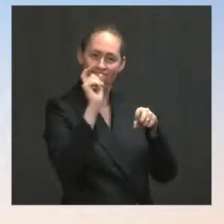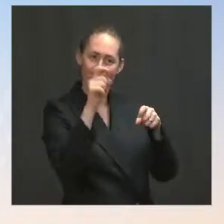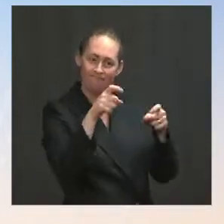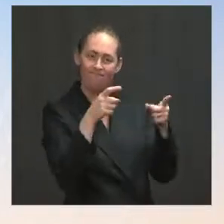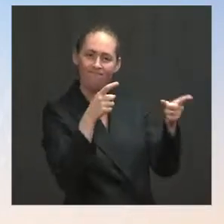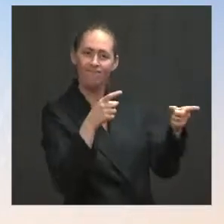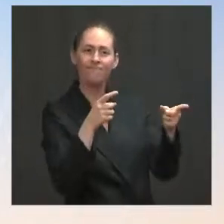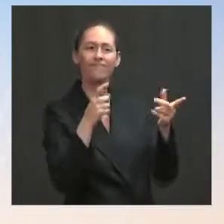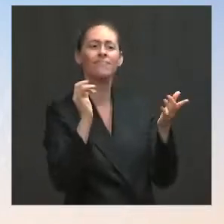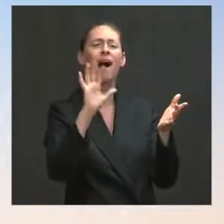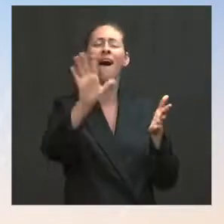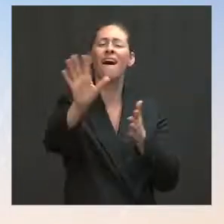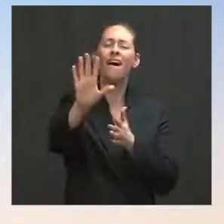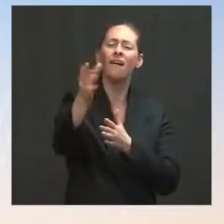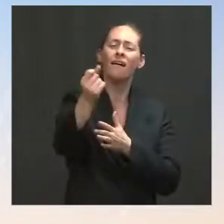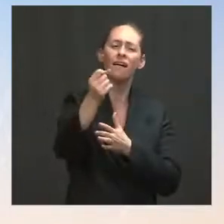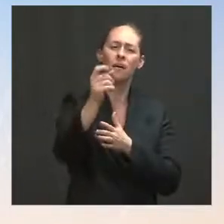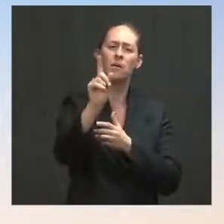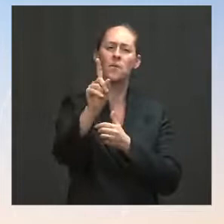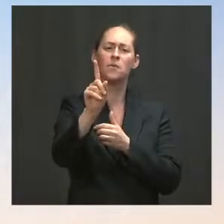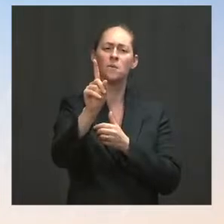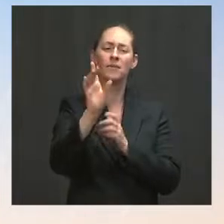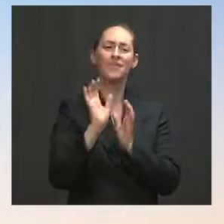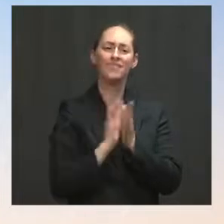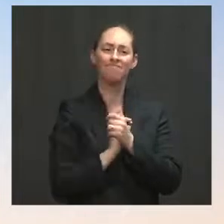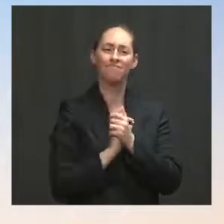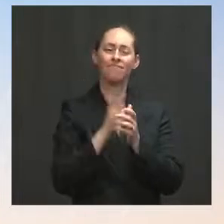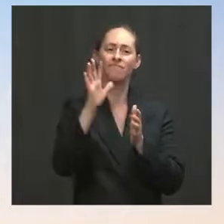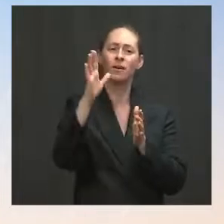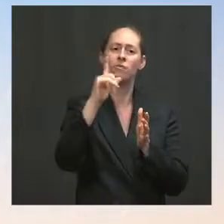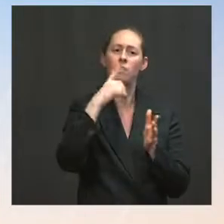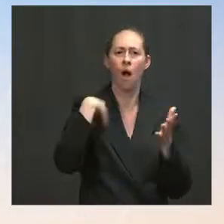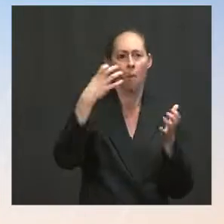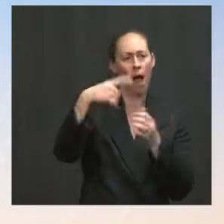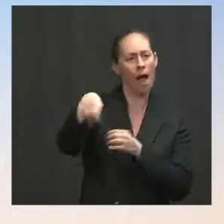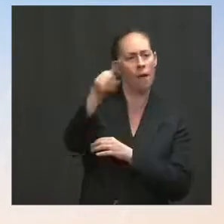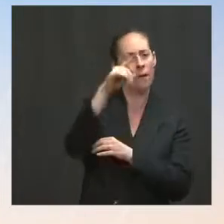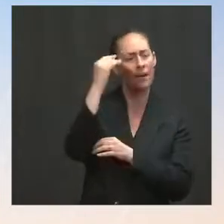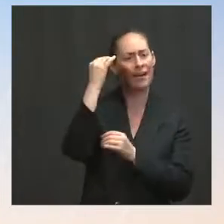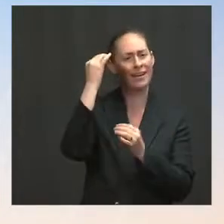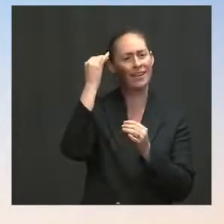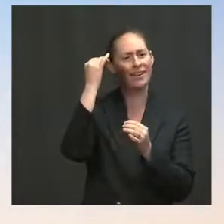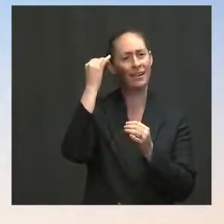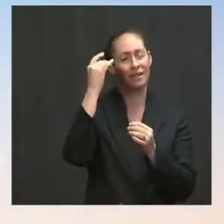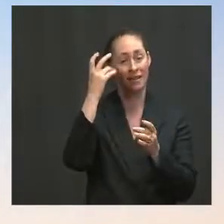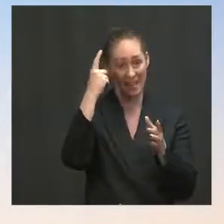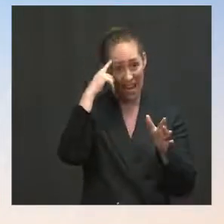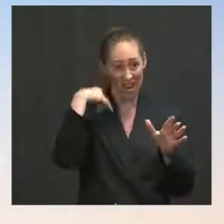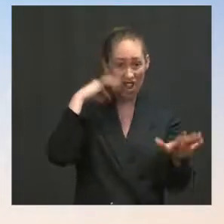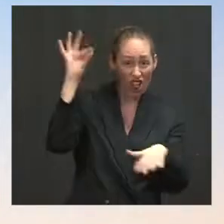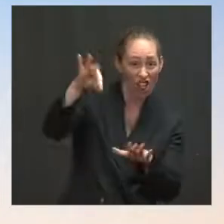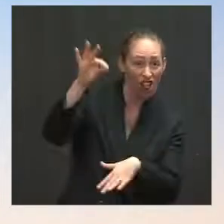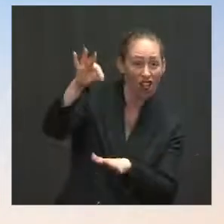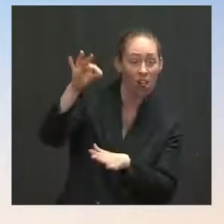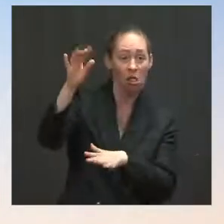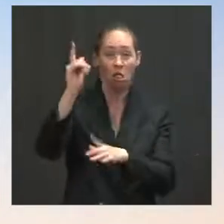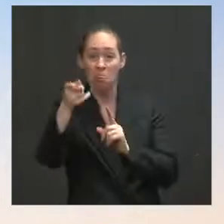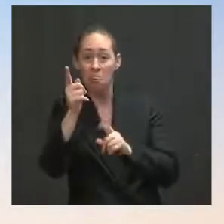It requires, again, I'll leave it to all of you to do a whip count out there about the support. This is a